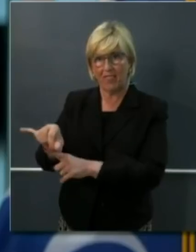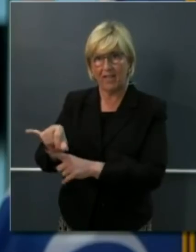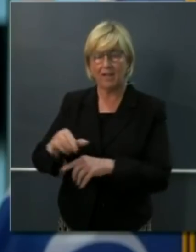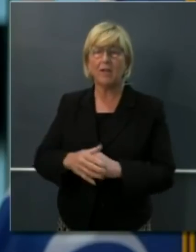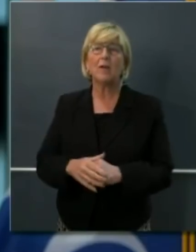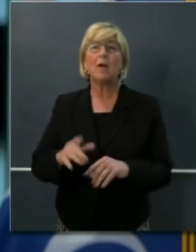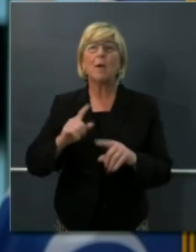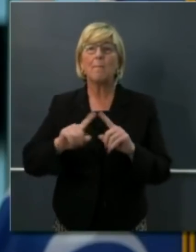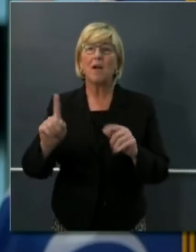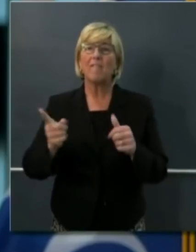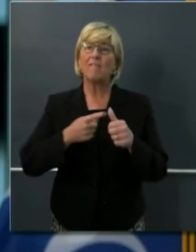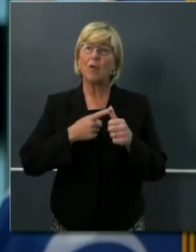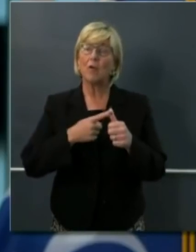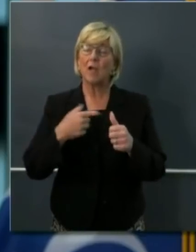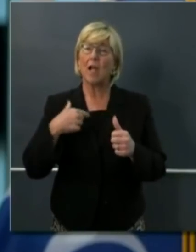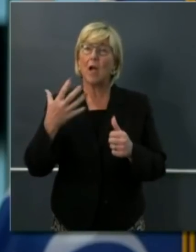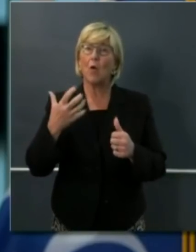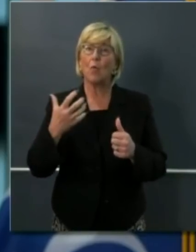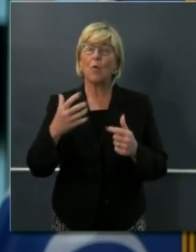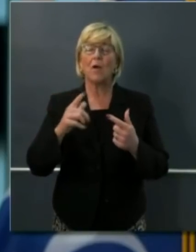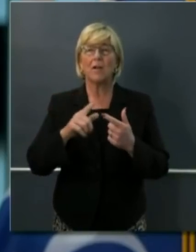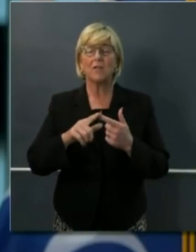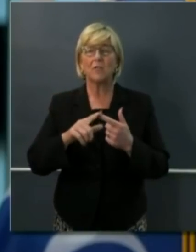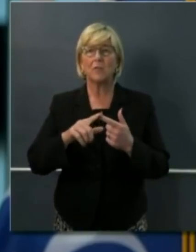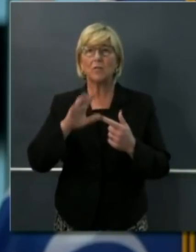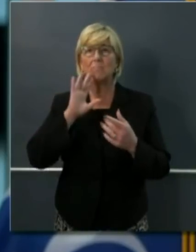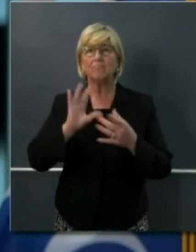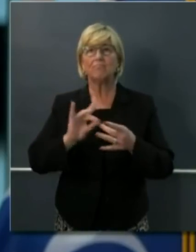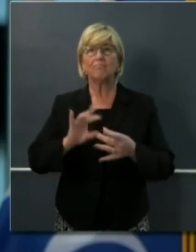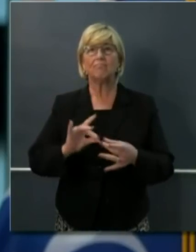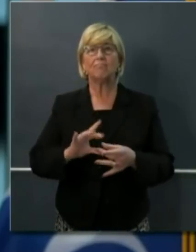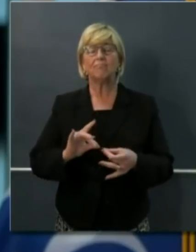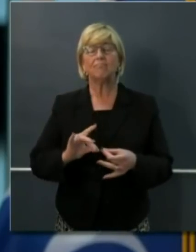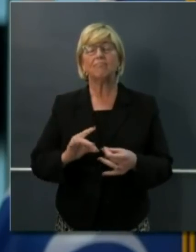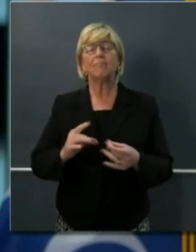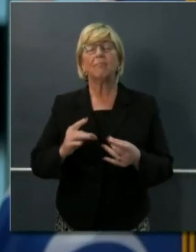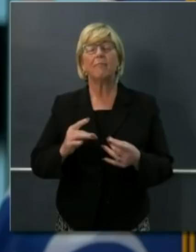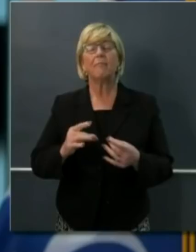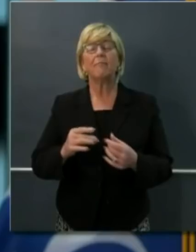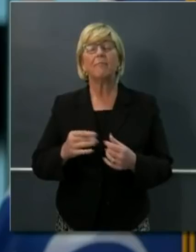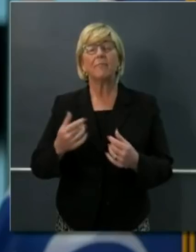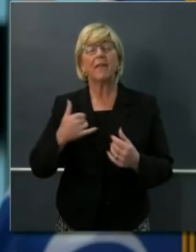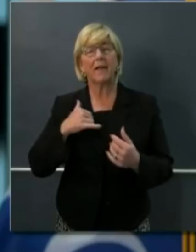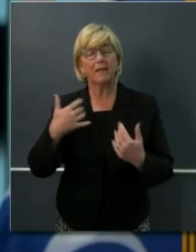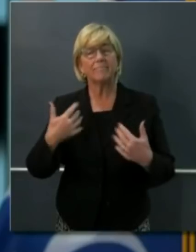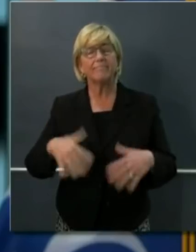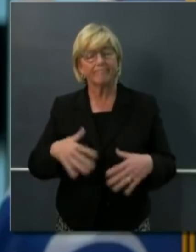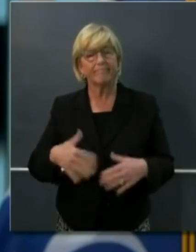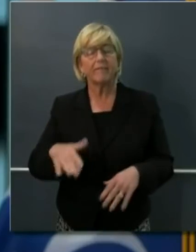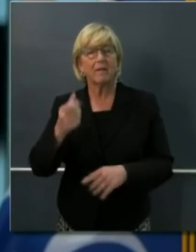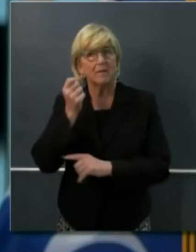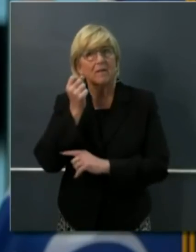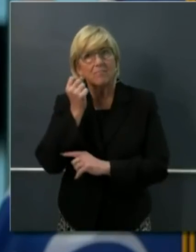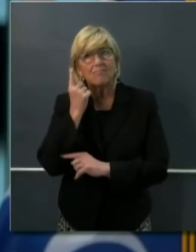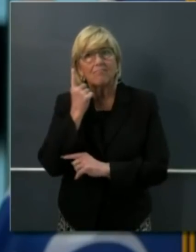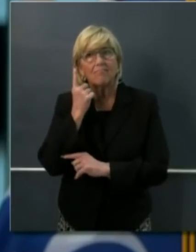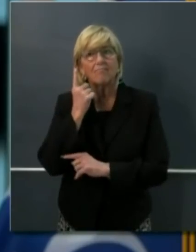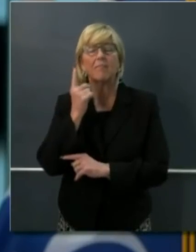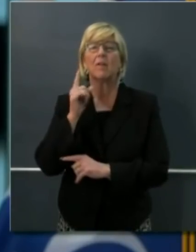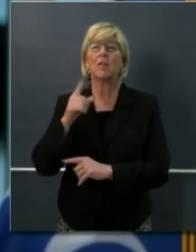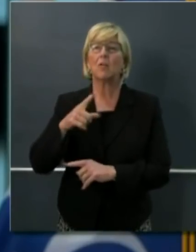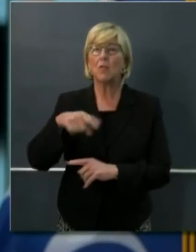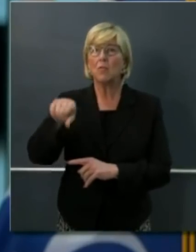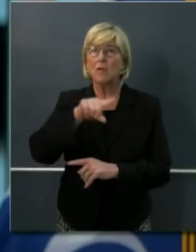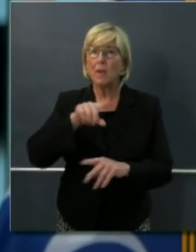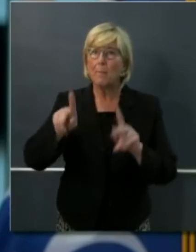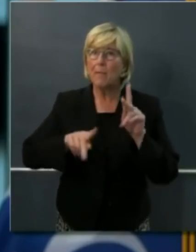wanted to set things up and create a context for this discussion. I deeply recognize, deeply understand the desire